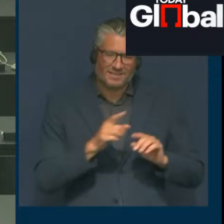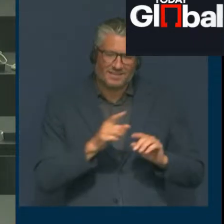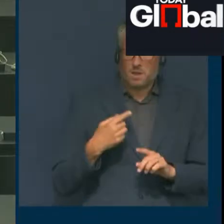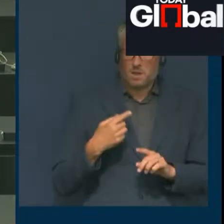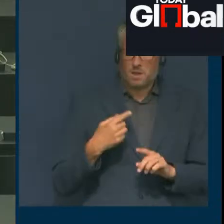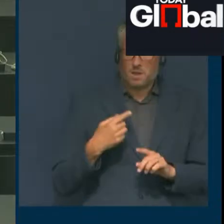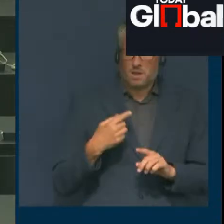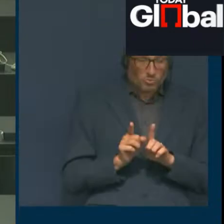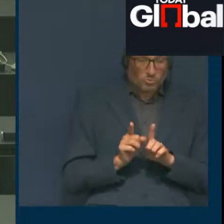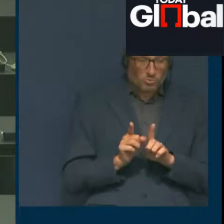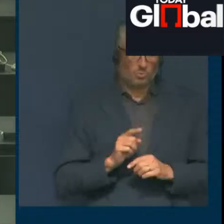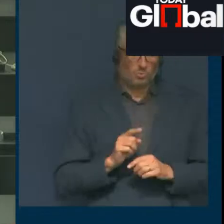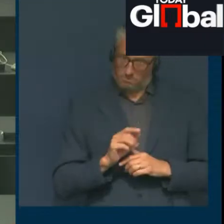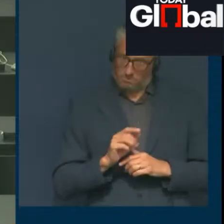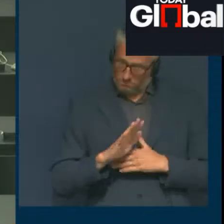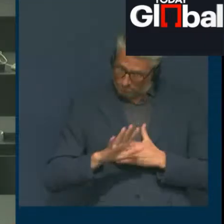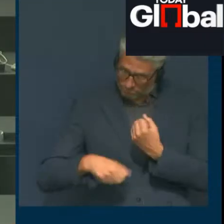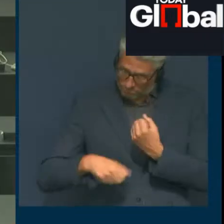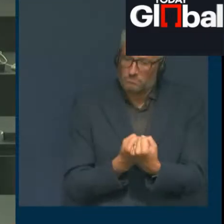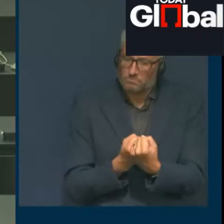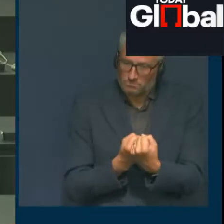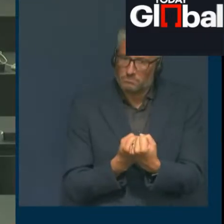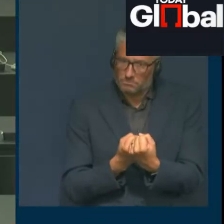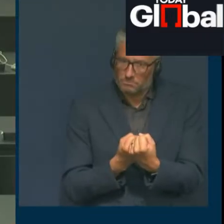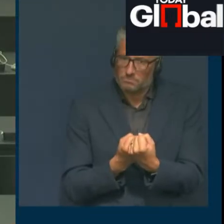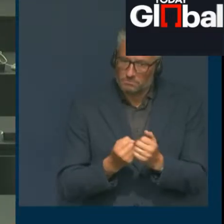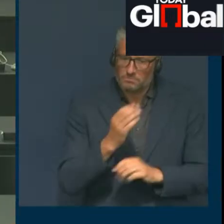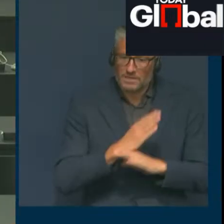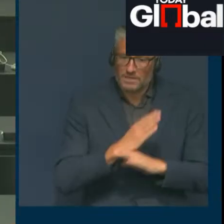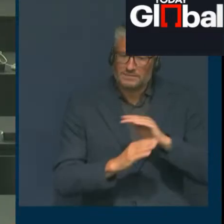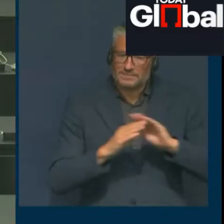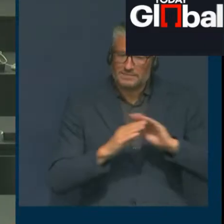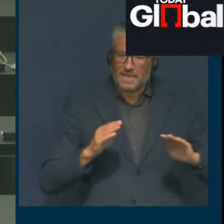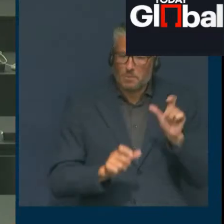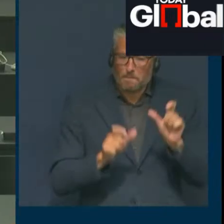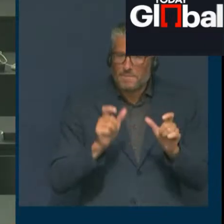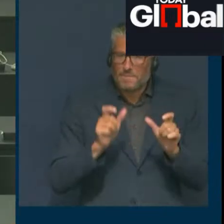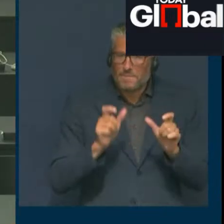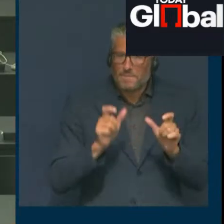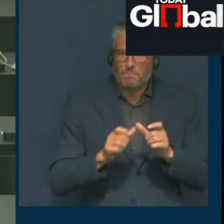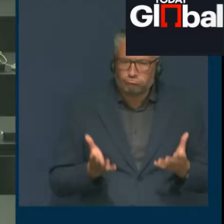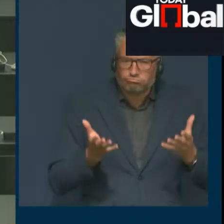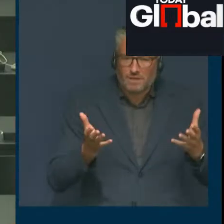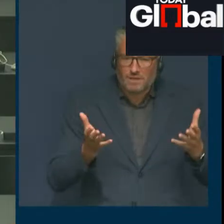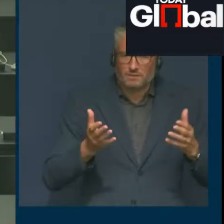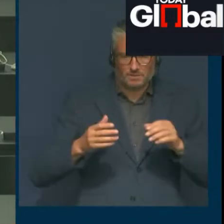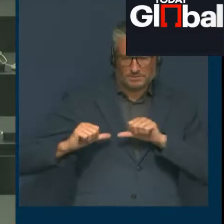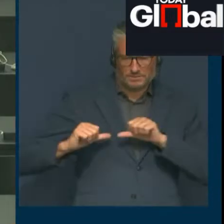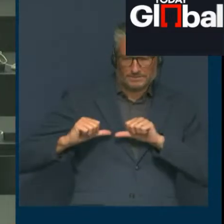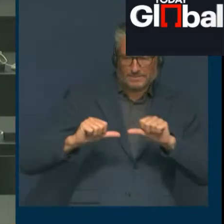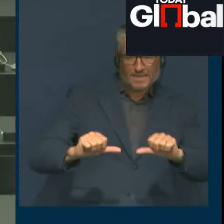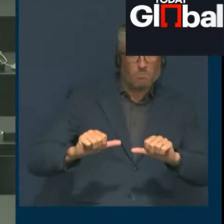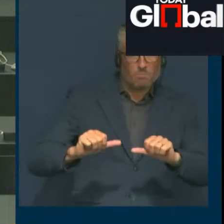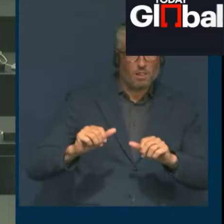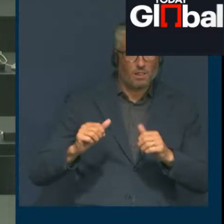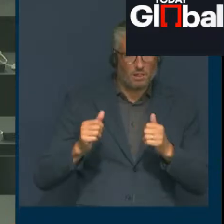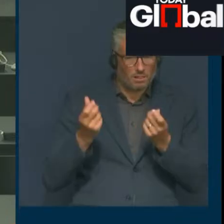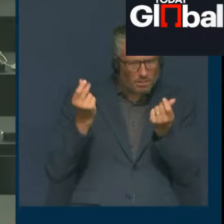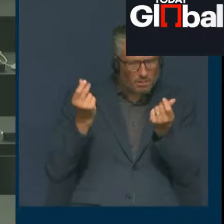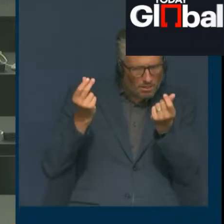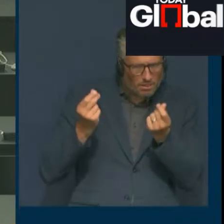achieve the sustainabilities of services and programs. Hence, the approach followed by the state of